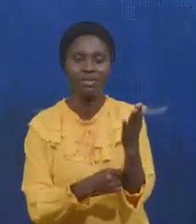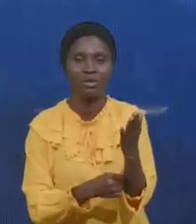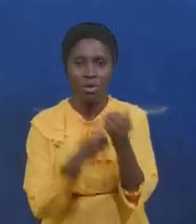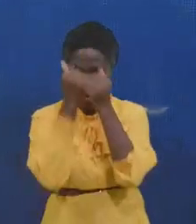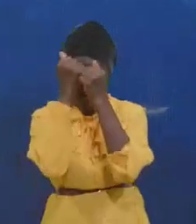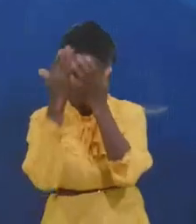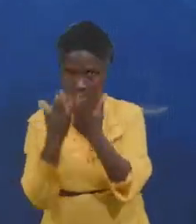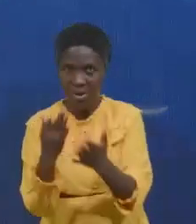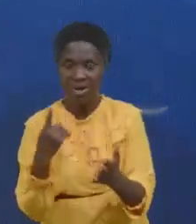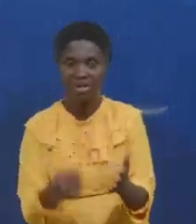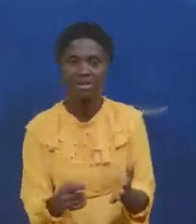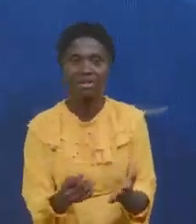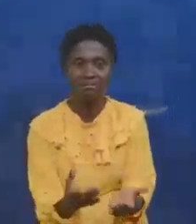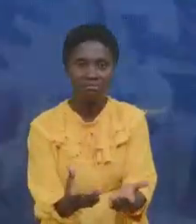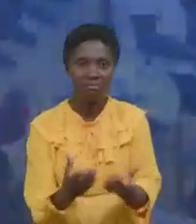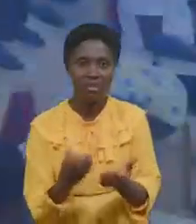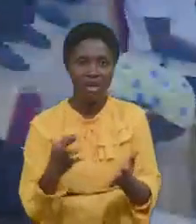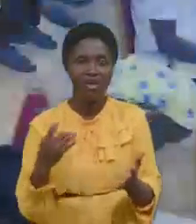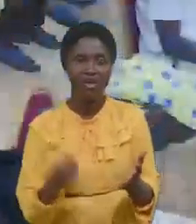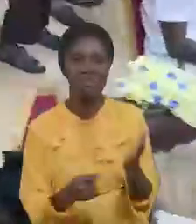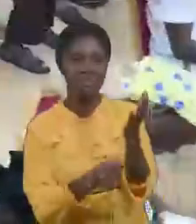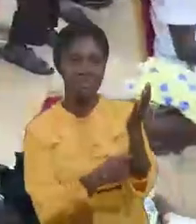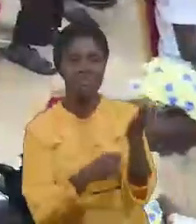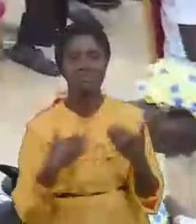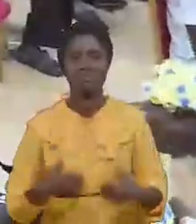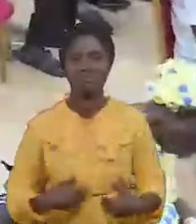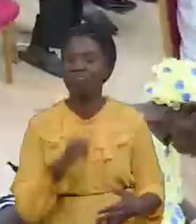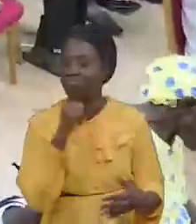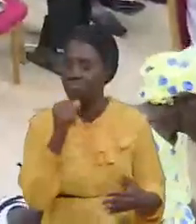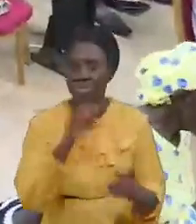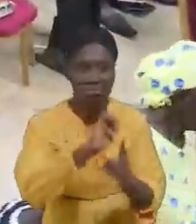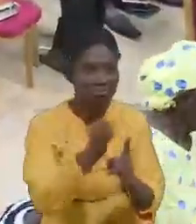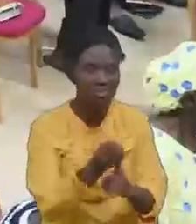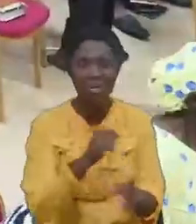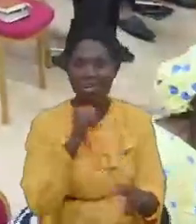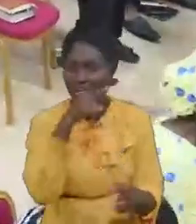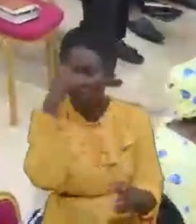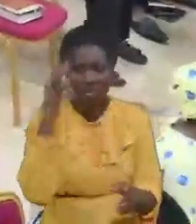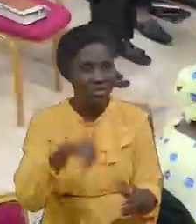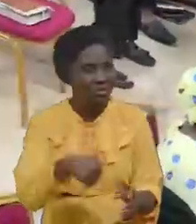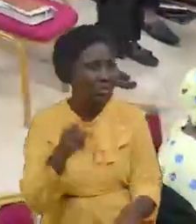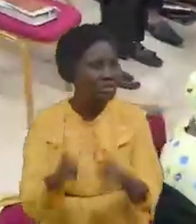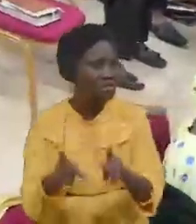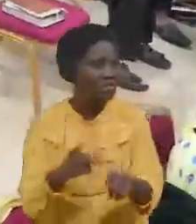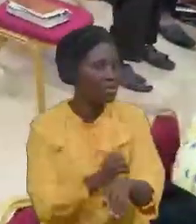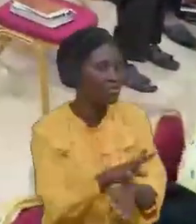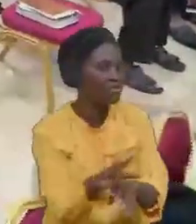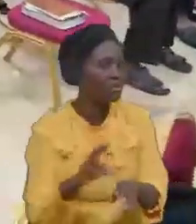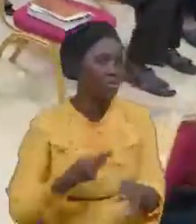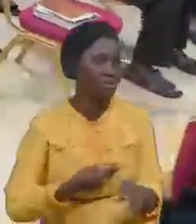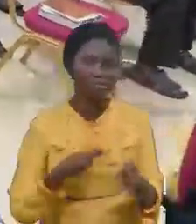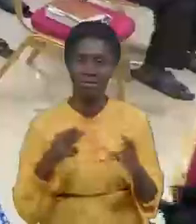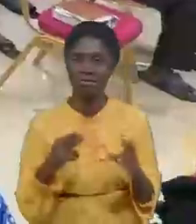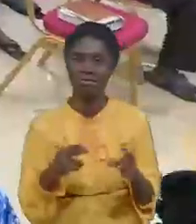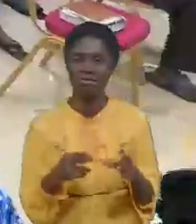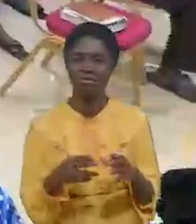the flesh, not environment. Now, because other people influenced us, after